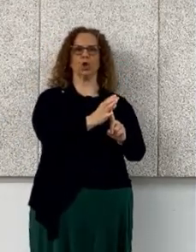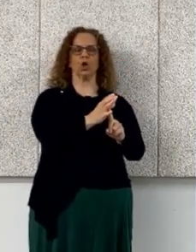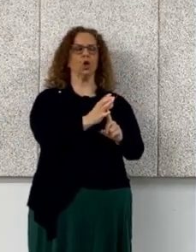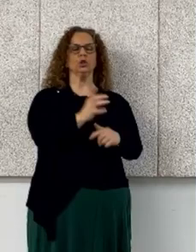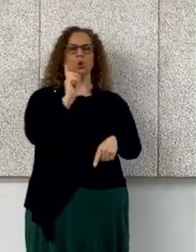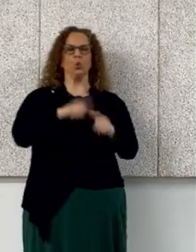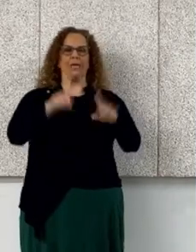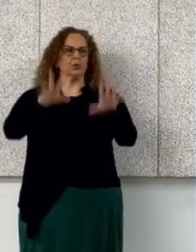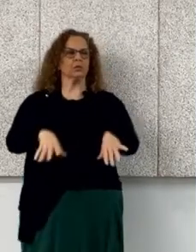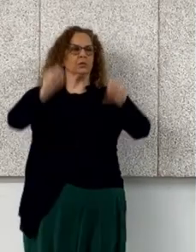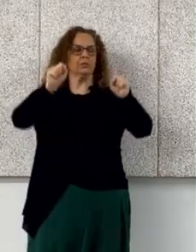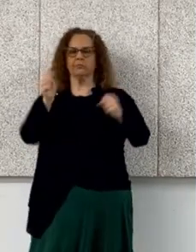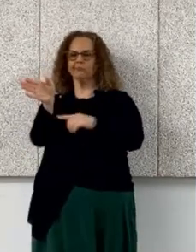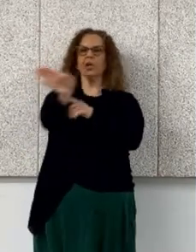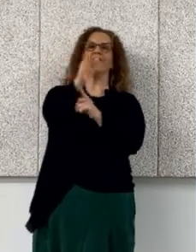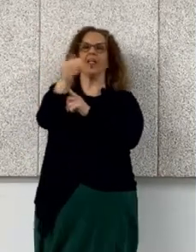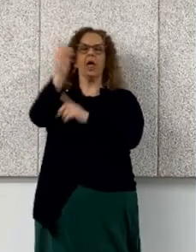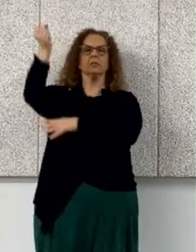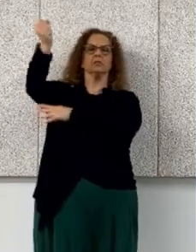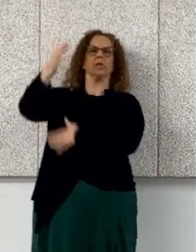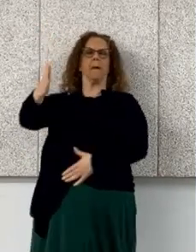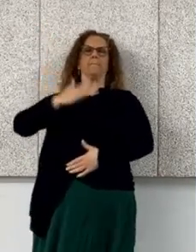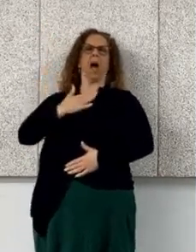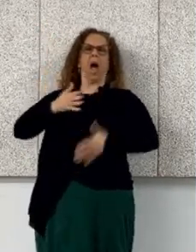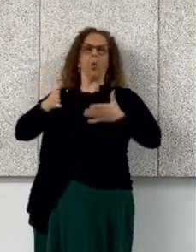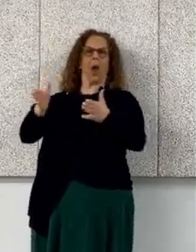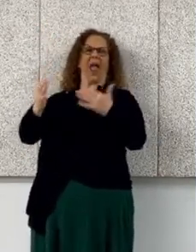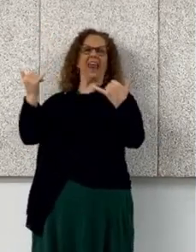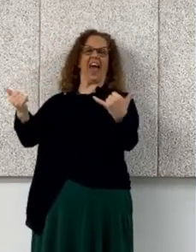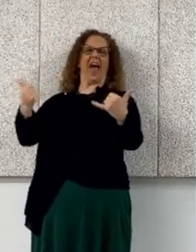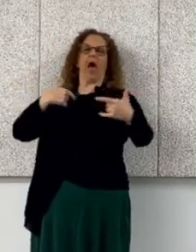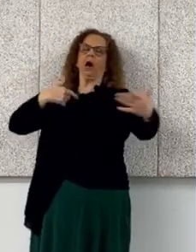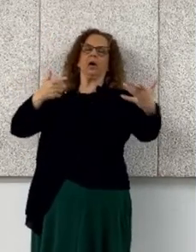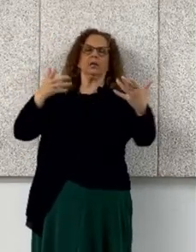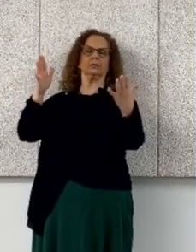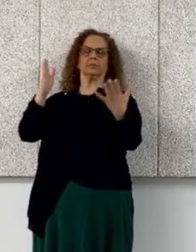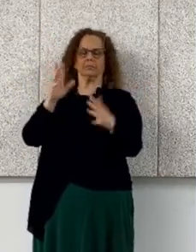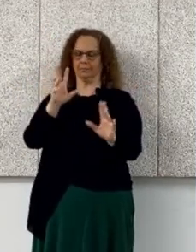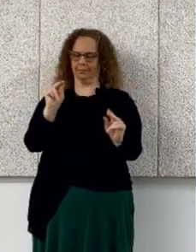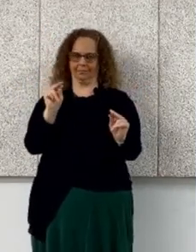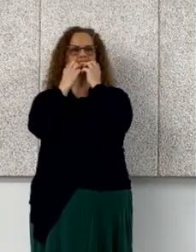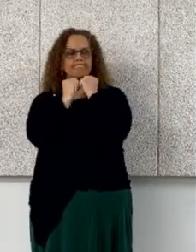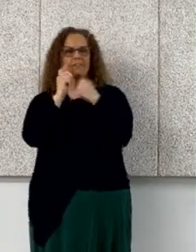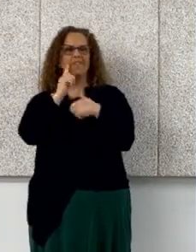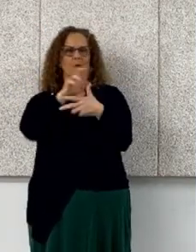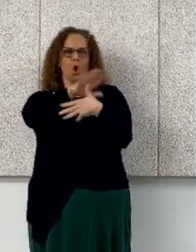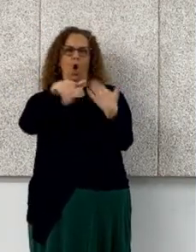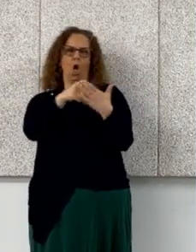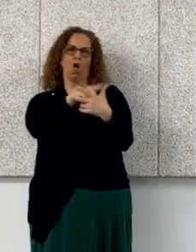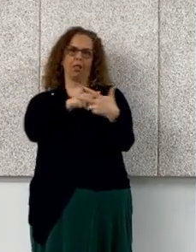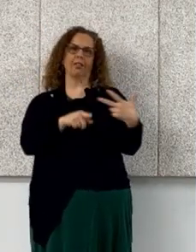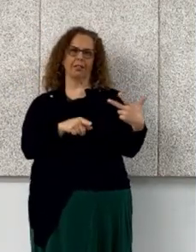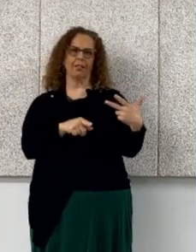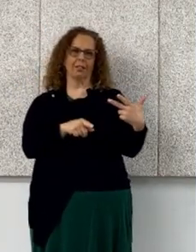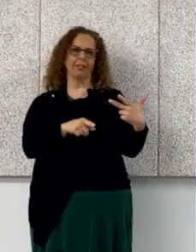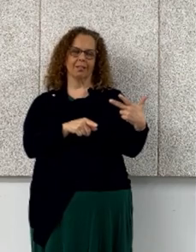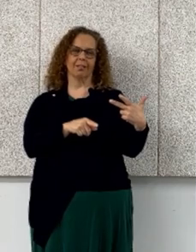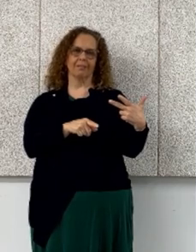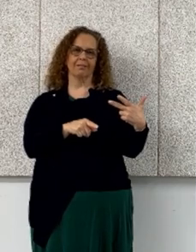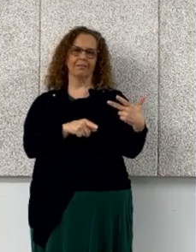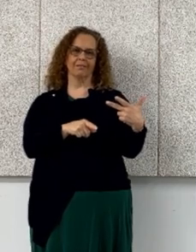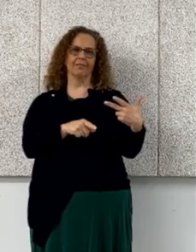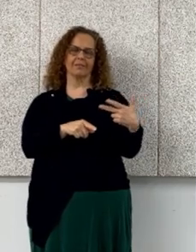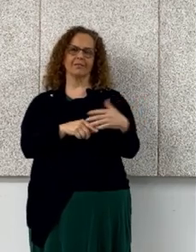and be like, you know, this is the God we pray to now, and, you know, what, you know, like, that's not helpful for in that chain, right?